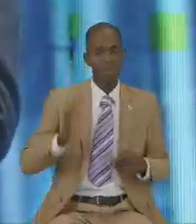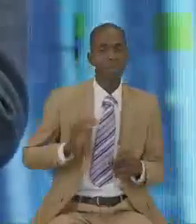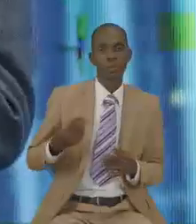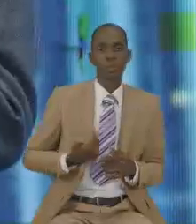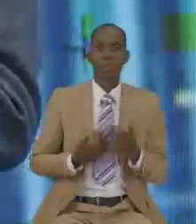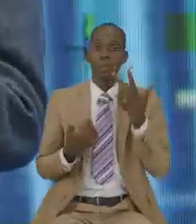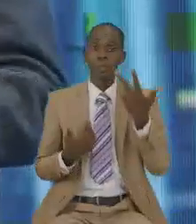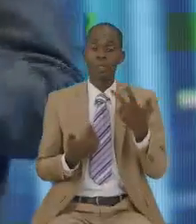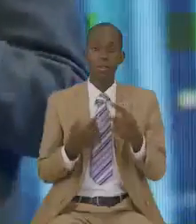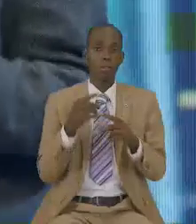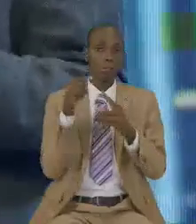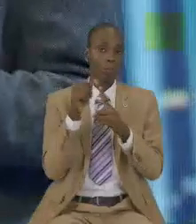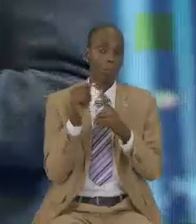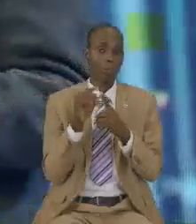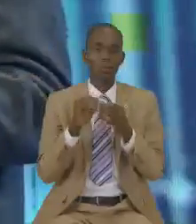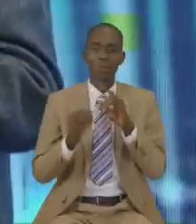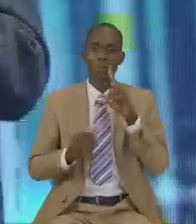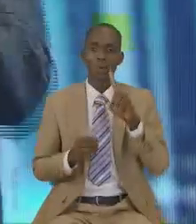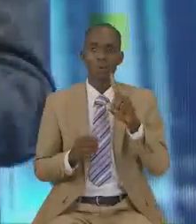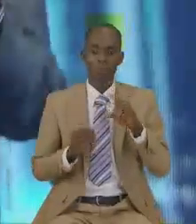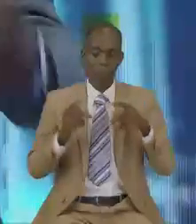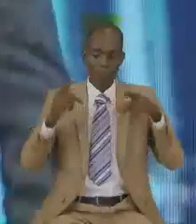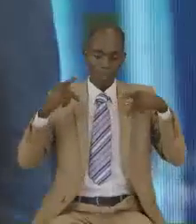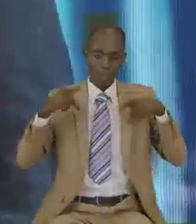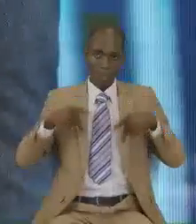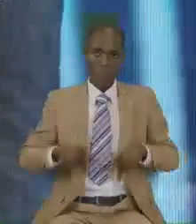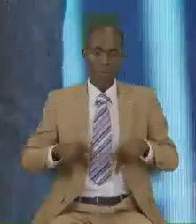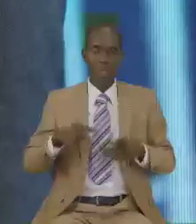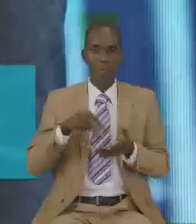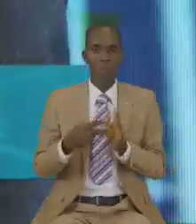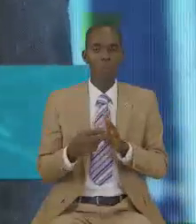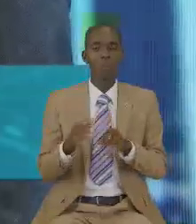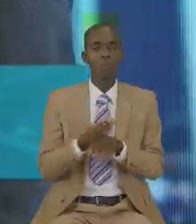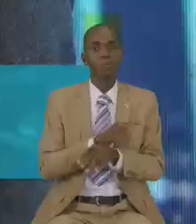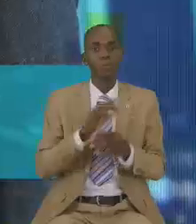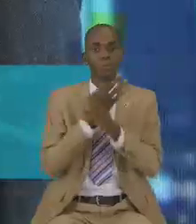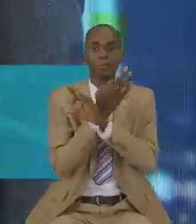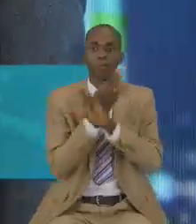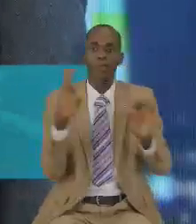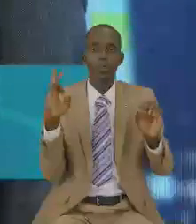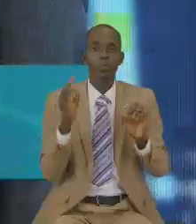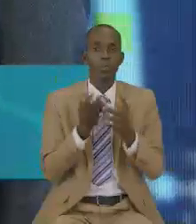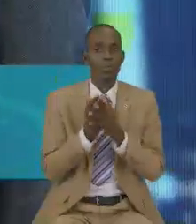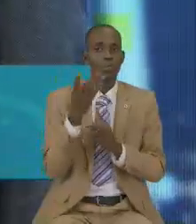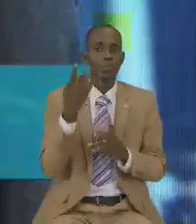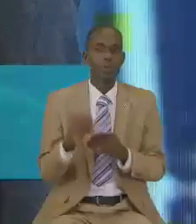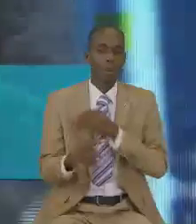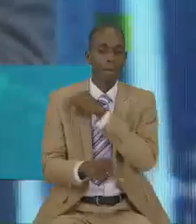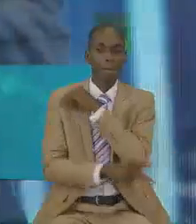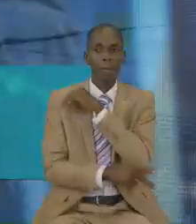Number one, personal, purposeful freedom through the Passover